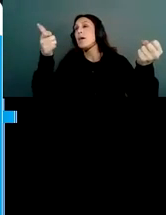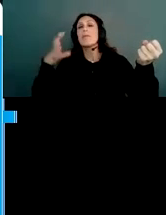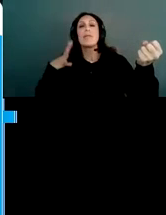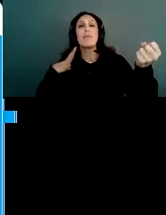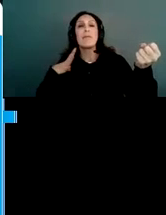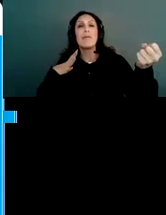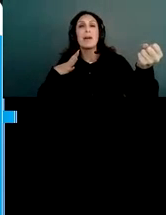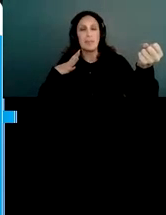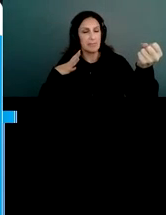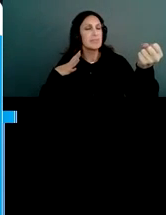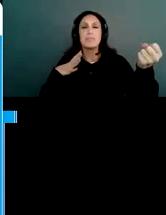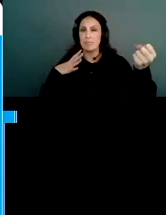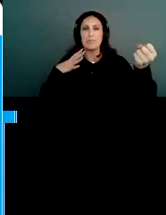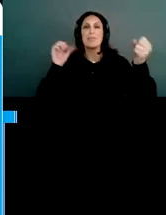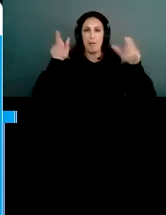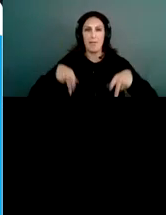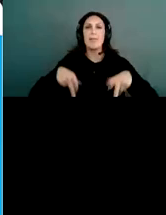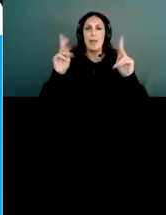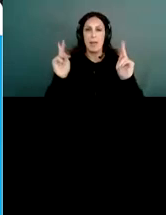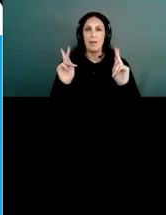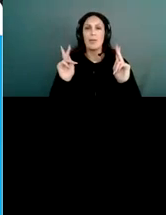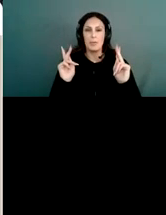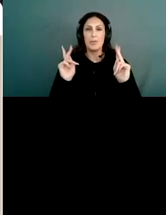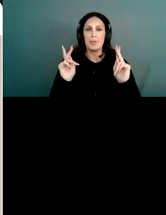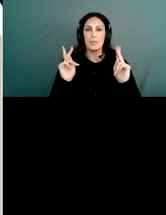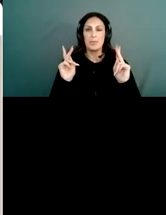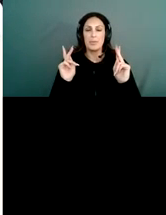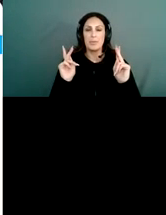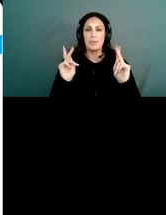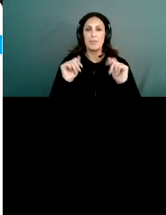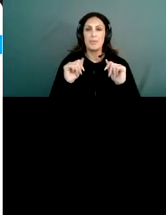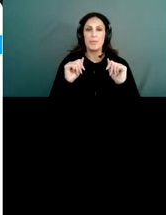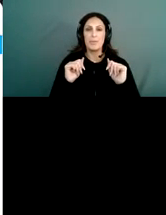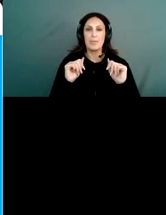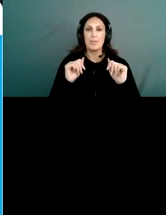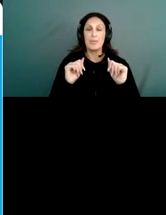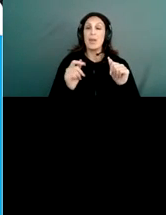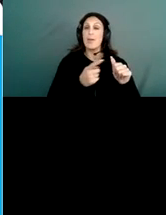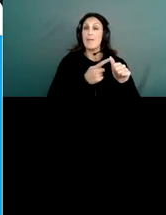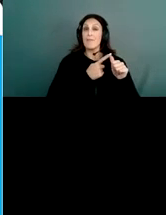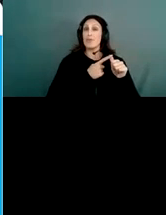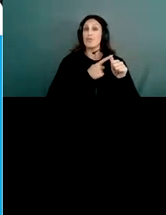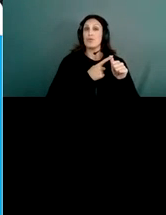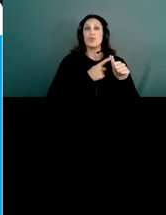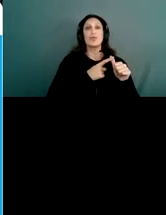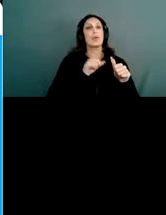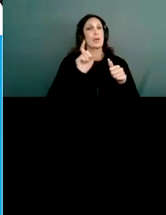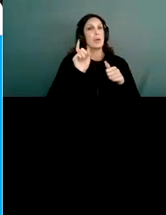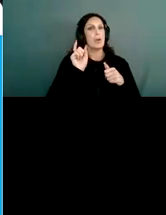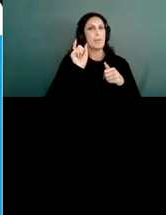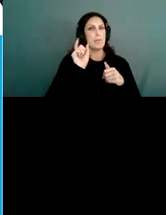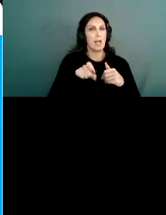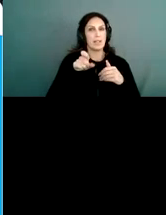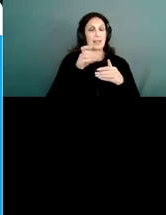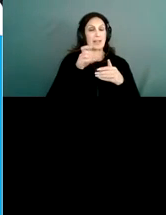skill badge. To help pace students through a level, the first half of the activities must be completed before the second half